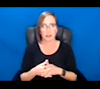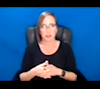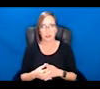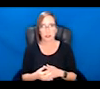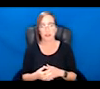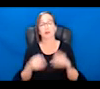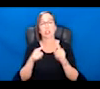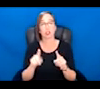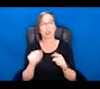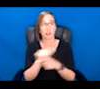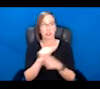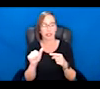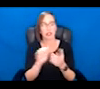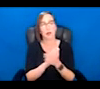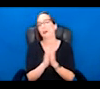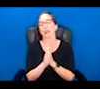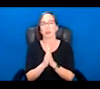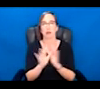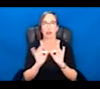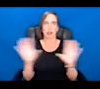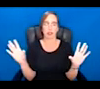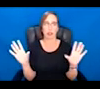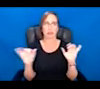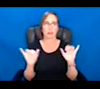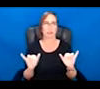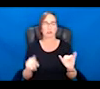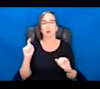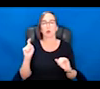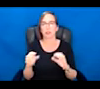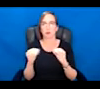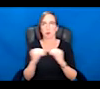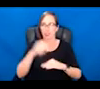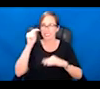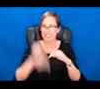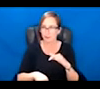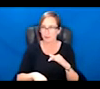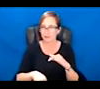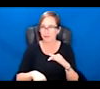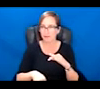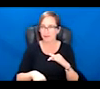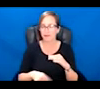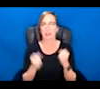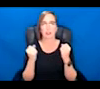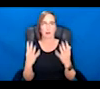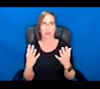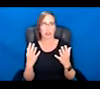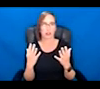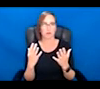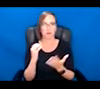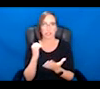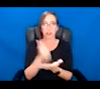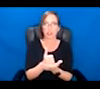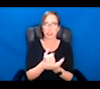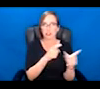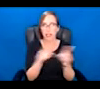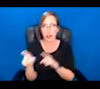it was very clear that we needed to go deep. A lot of the interventions that were happening were